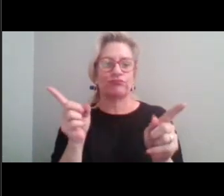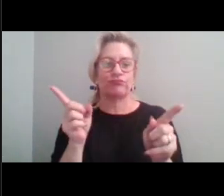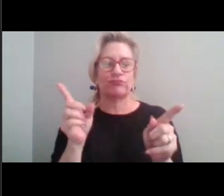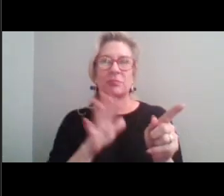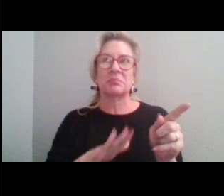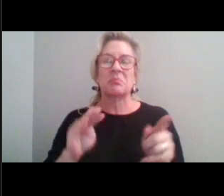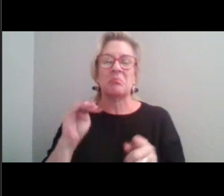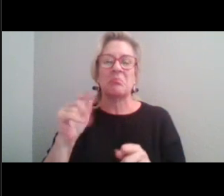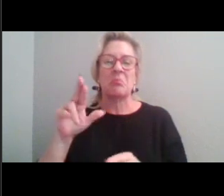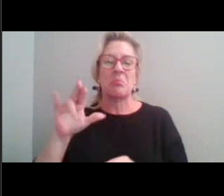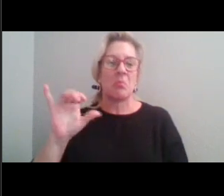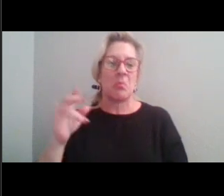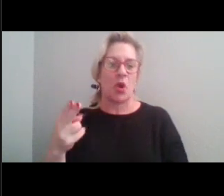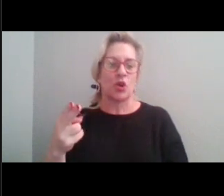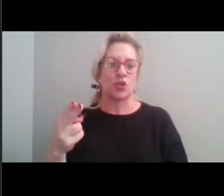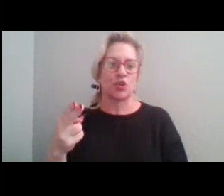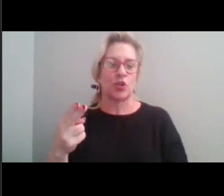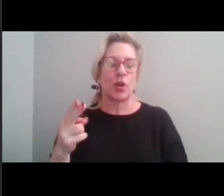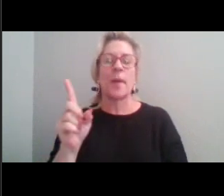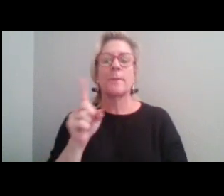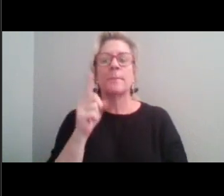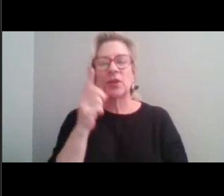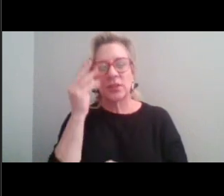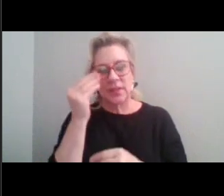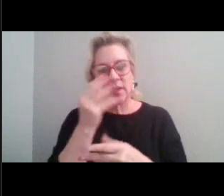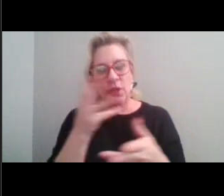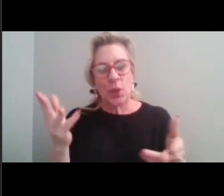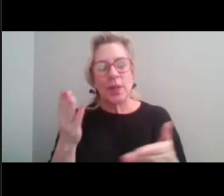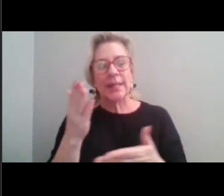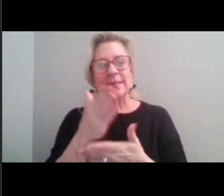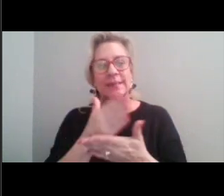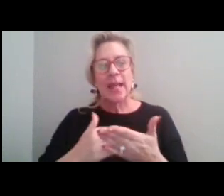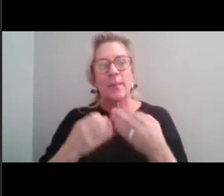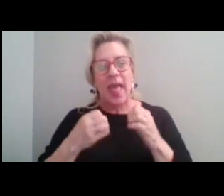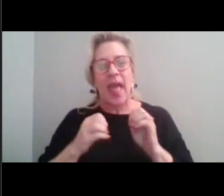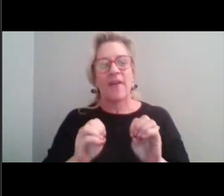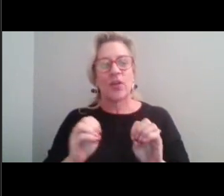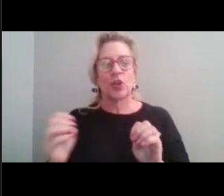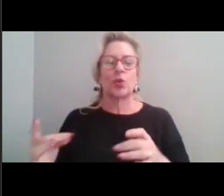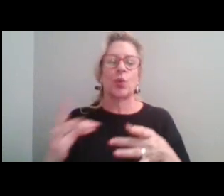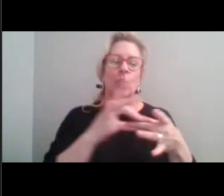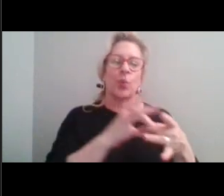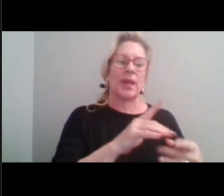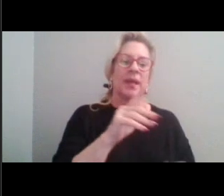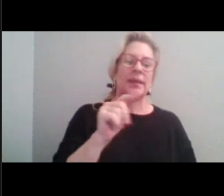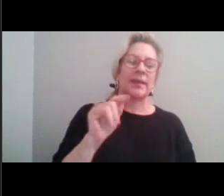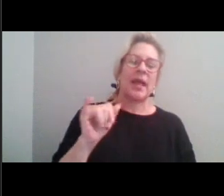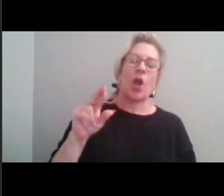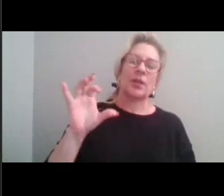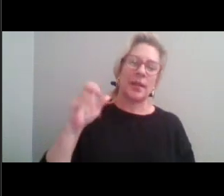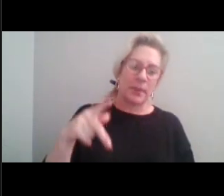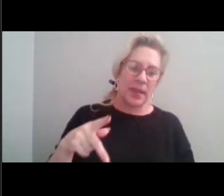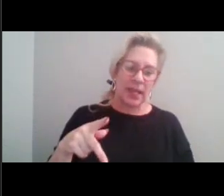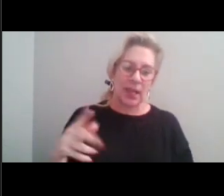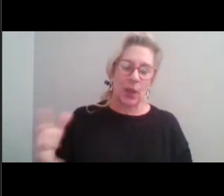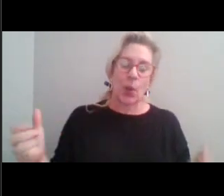March. But just to highlight some of the efforts around TRRCP a little bit more, and this $4